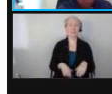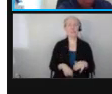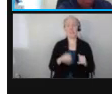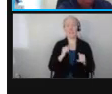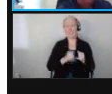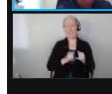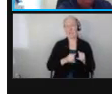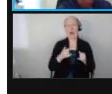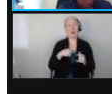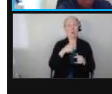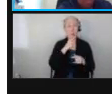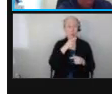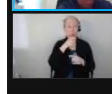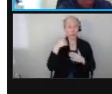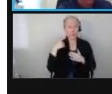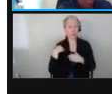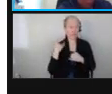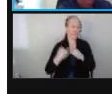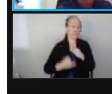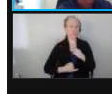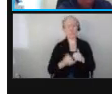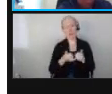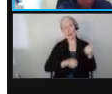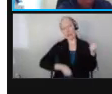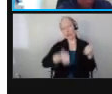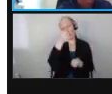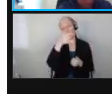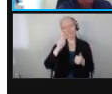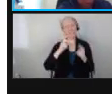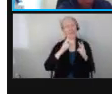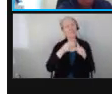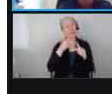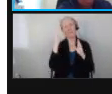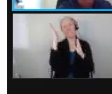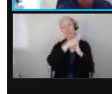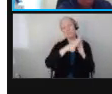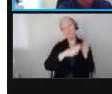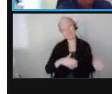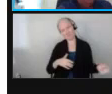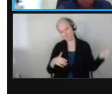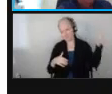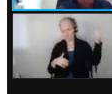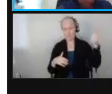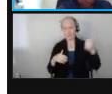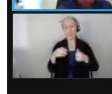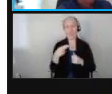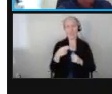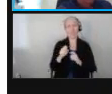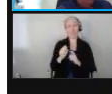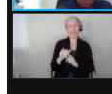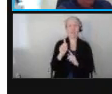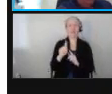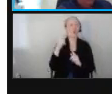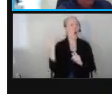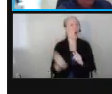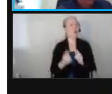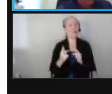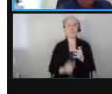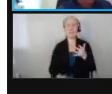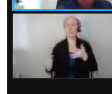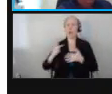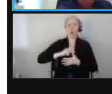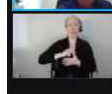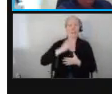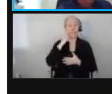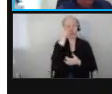leadership responsibility from the very top. So effective HSI should always be a priority for the